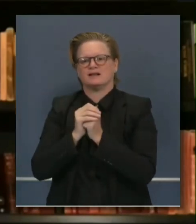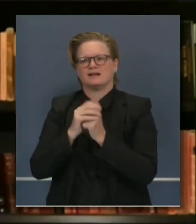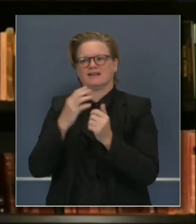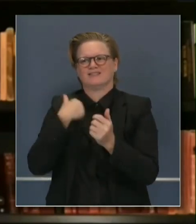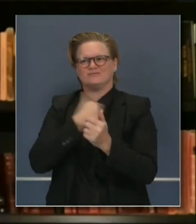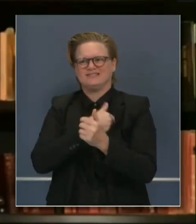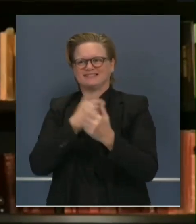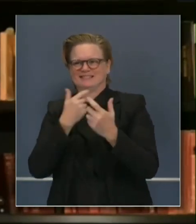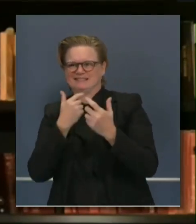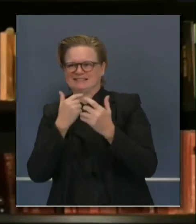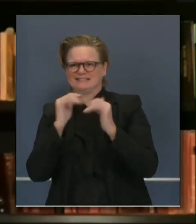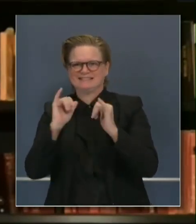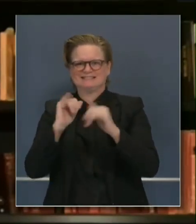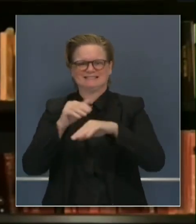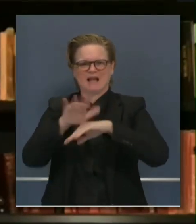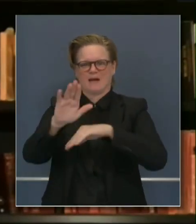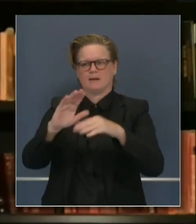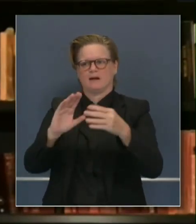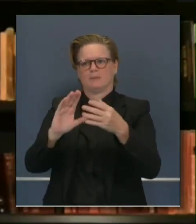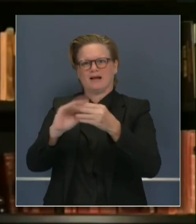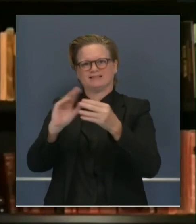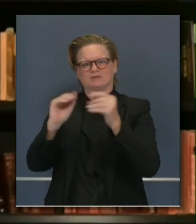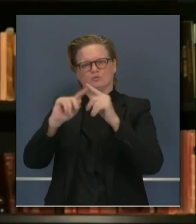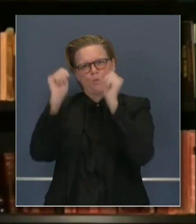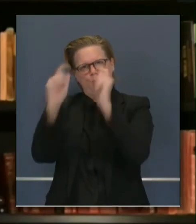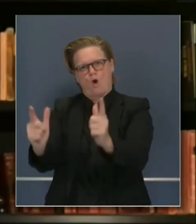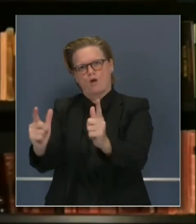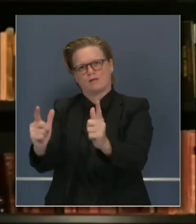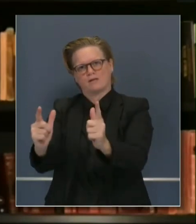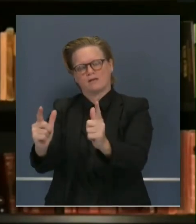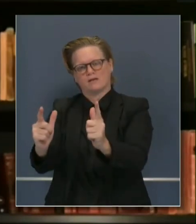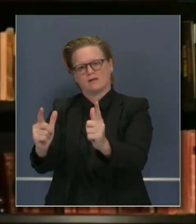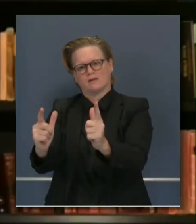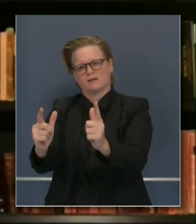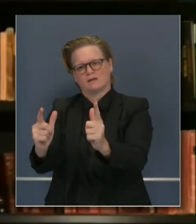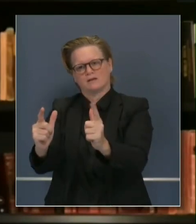message broadly. And we need to create less opportunities